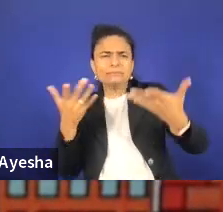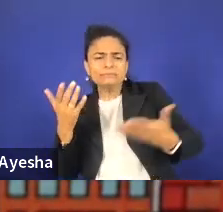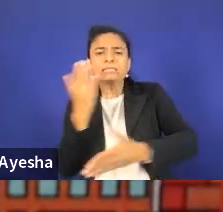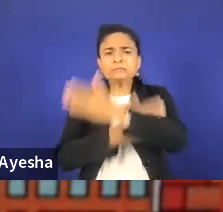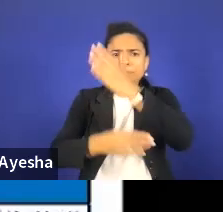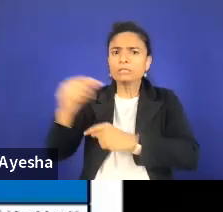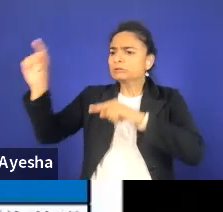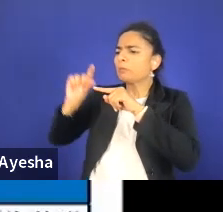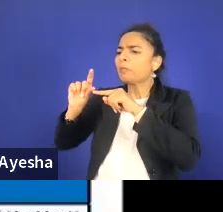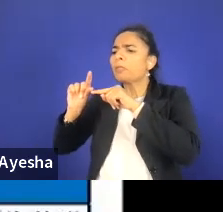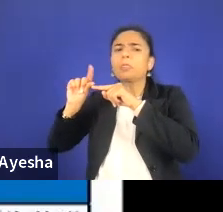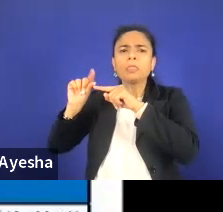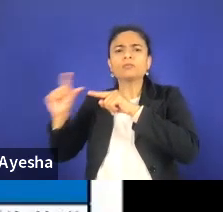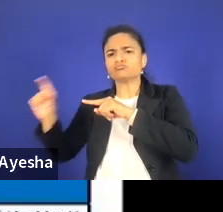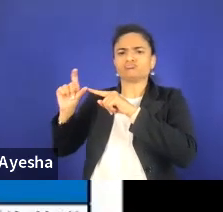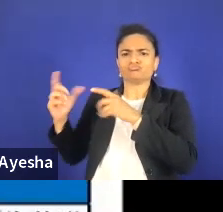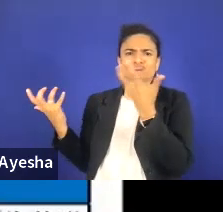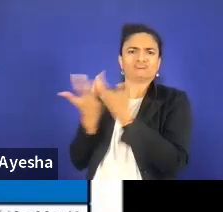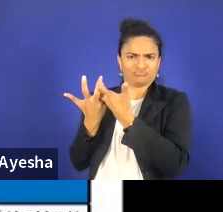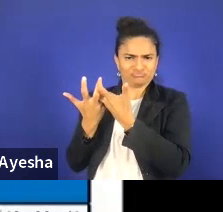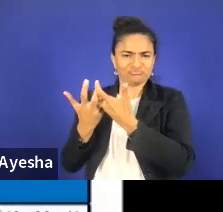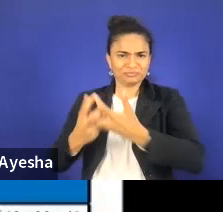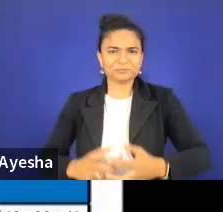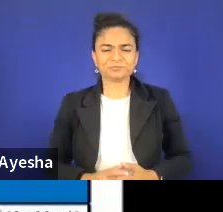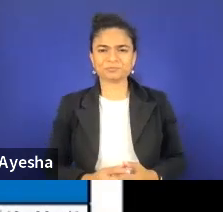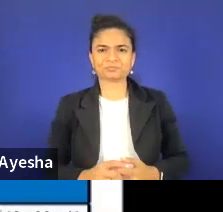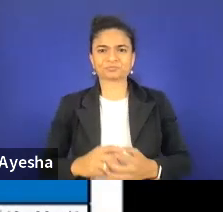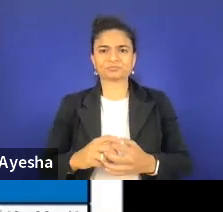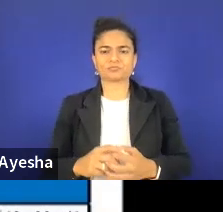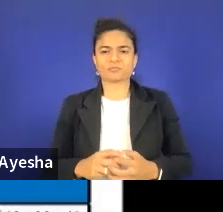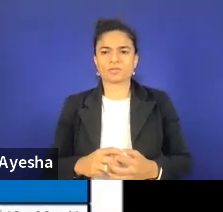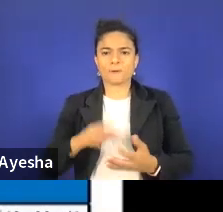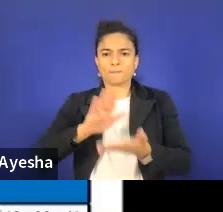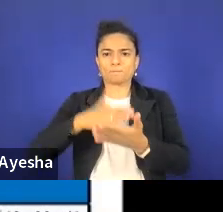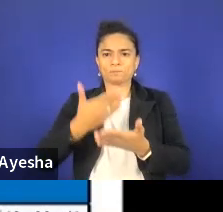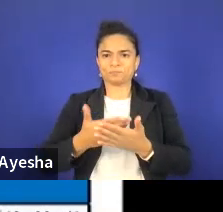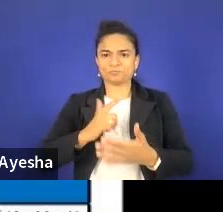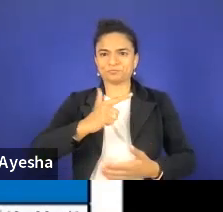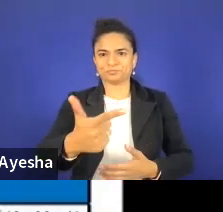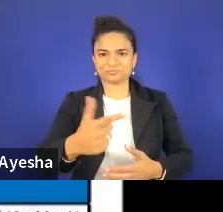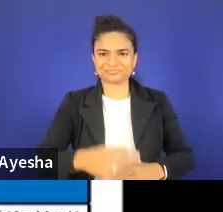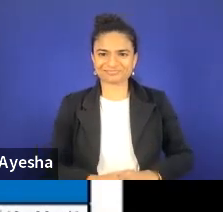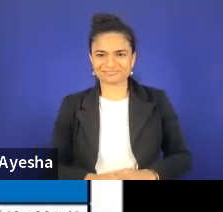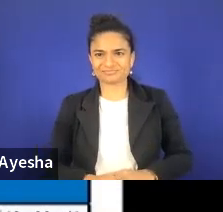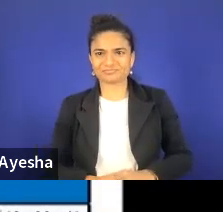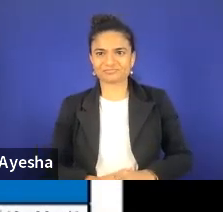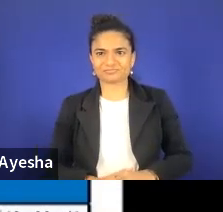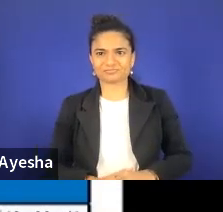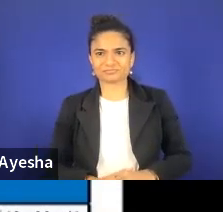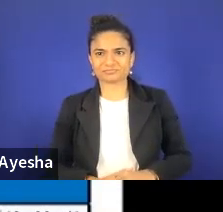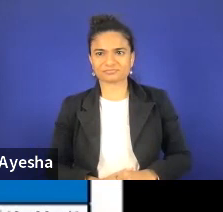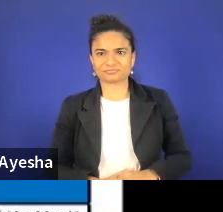for both. The current figures since the establishment of the Disability Allowance Scheme is budgetary allocation for the